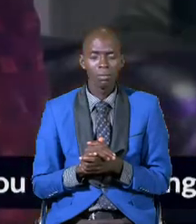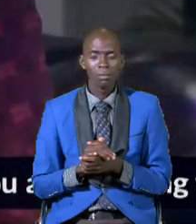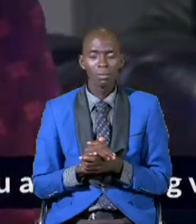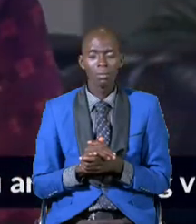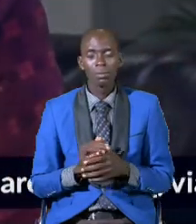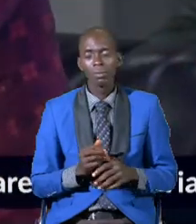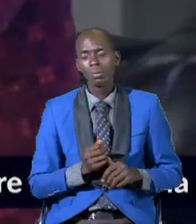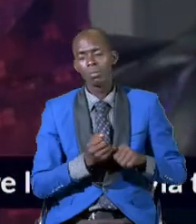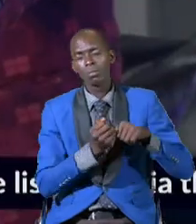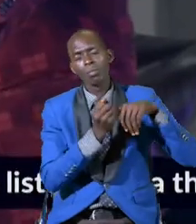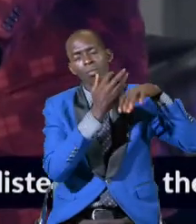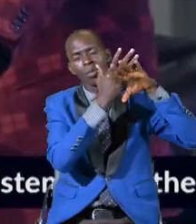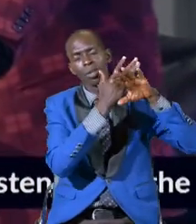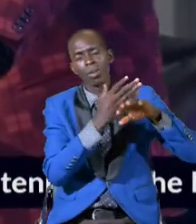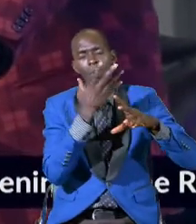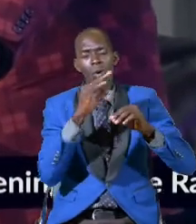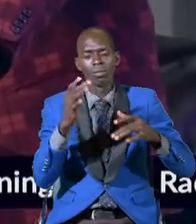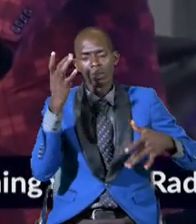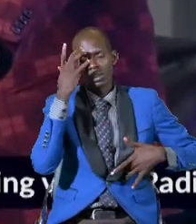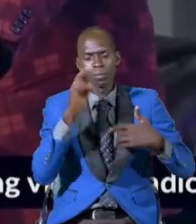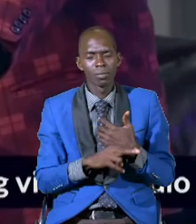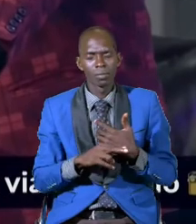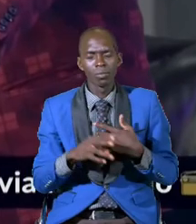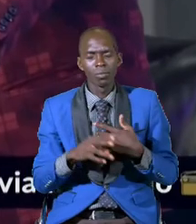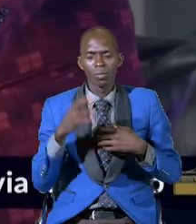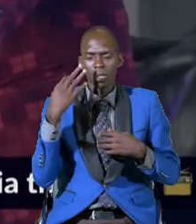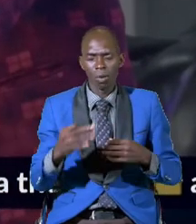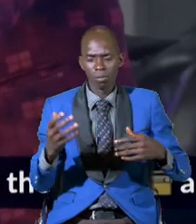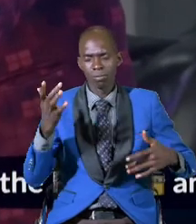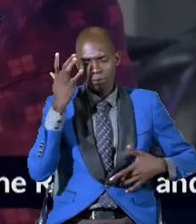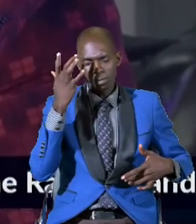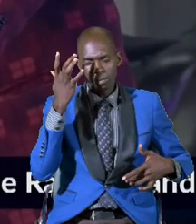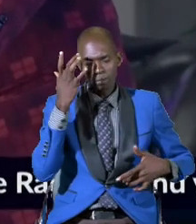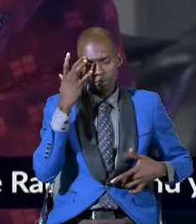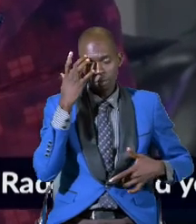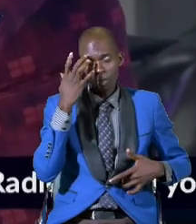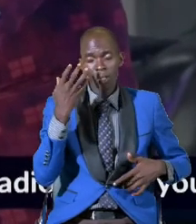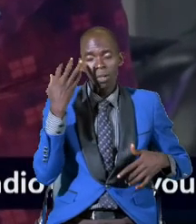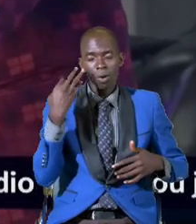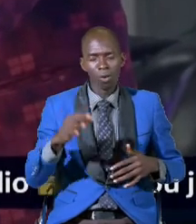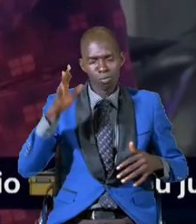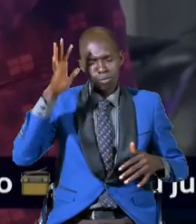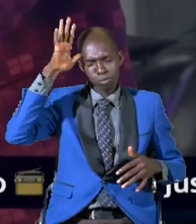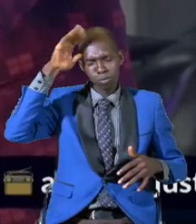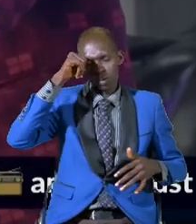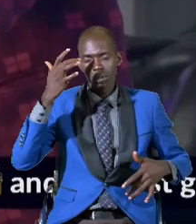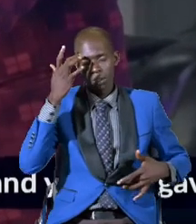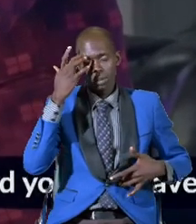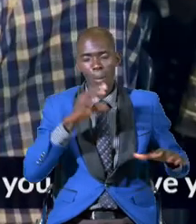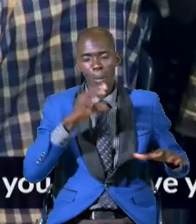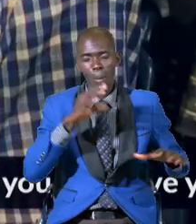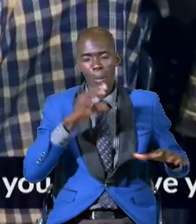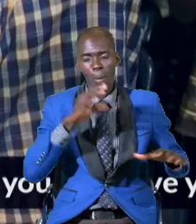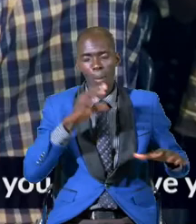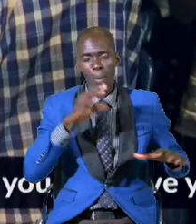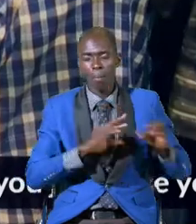Mountain of sickness, of infirmity, of incurable disease, move out